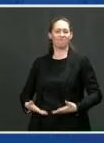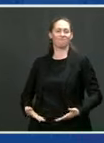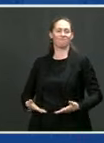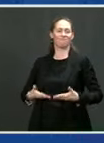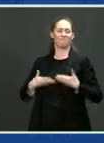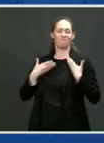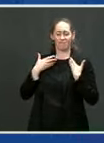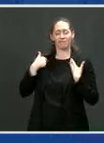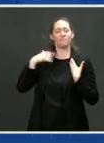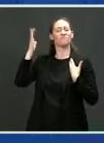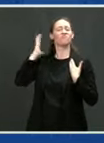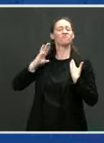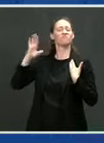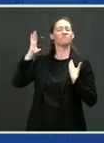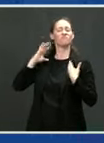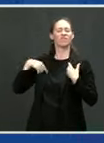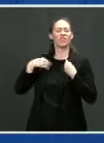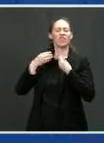wretch like me.